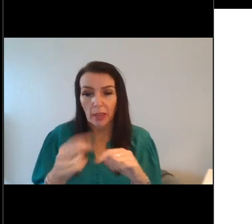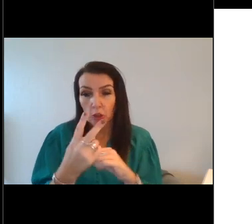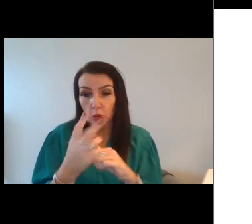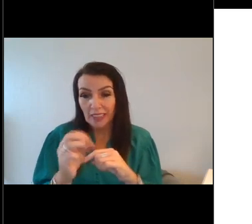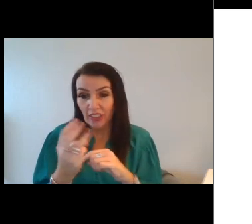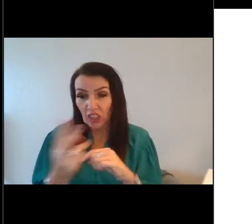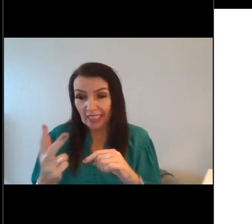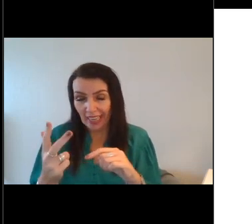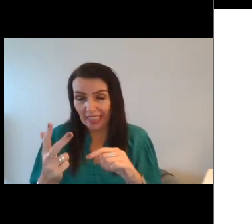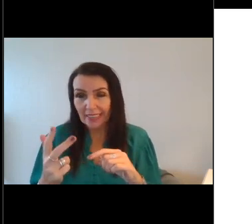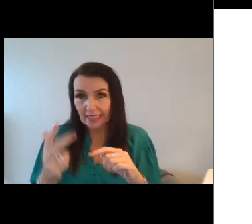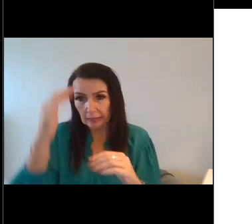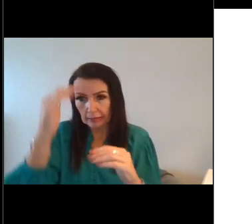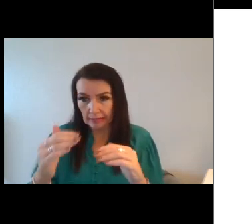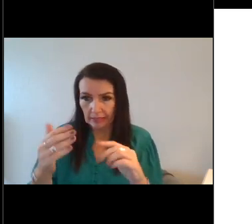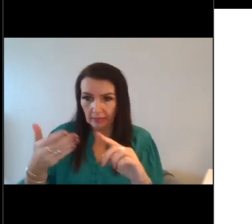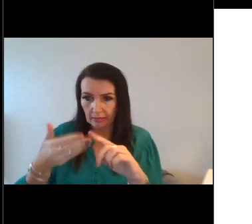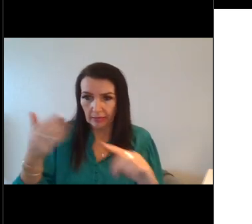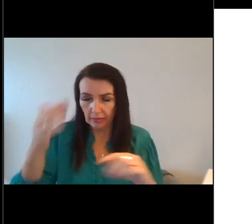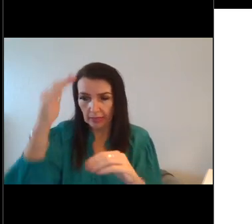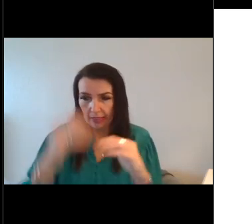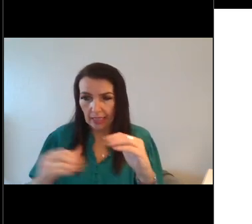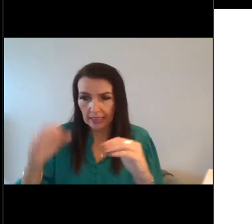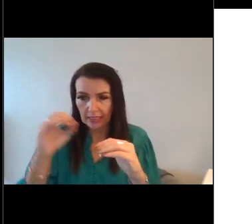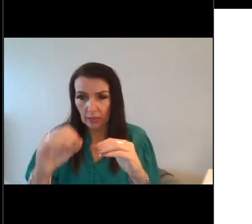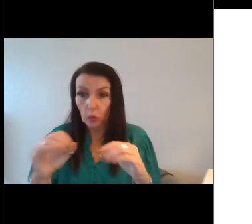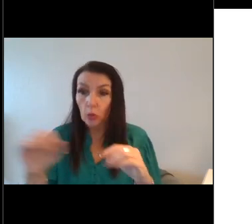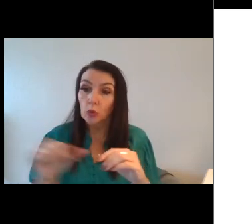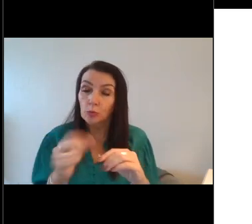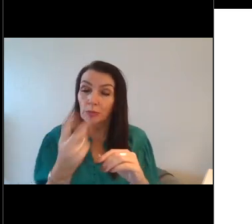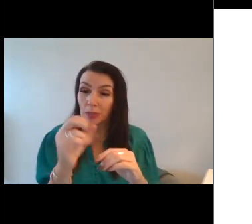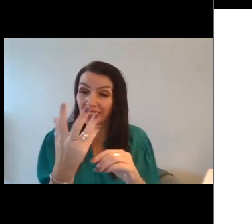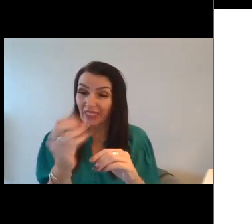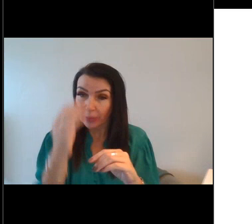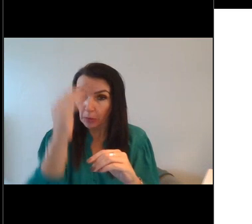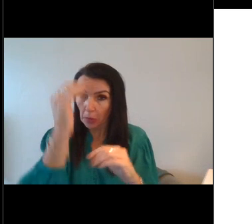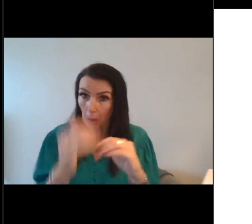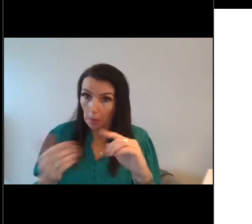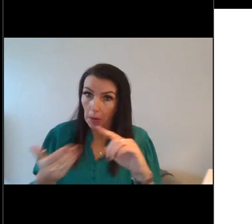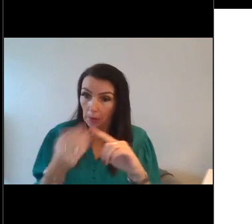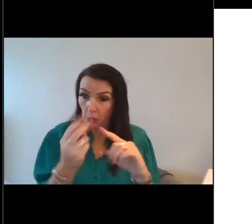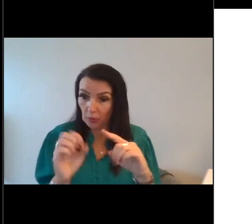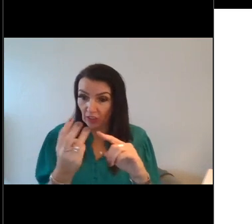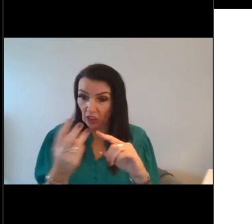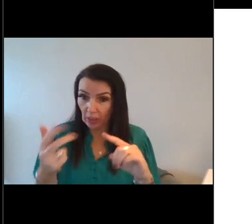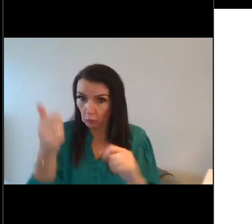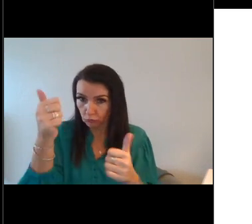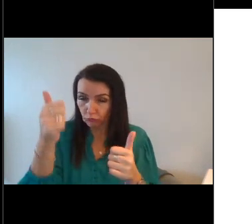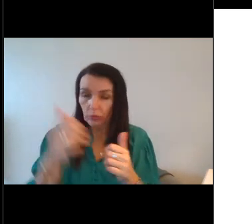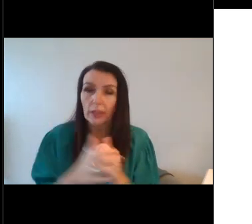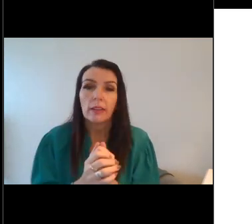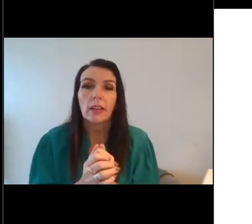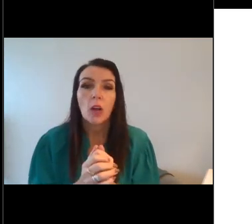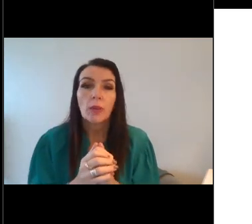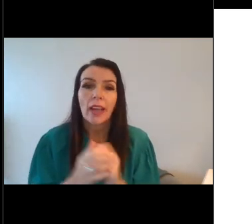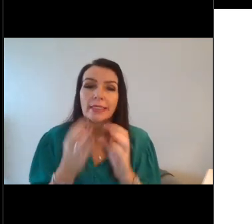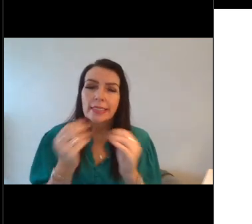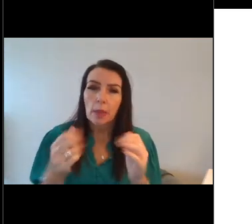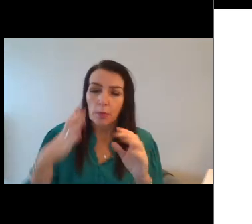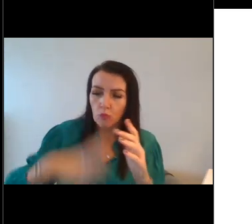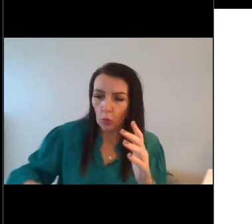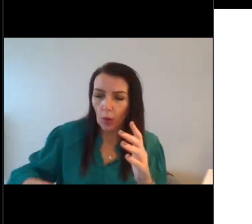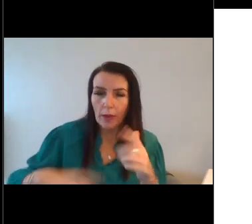more ambitious goal than the national target of 2050. To meet this goal, WYCA identified several key requirements. So they had a need